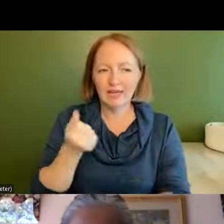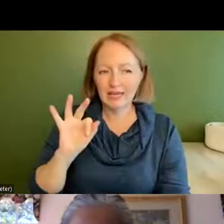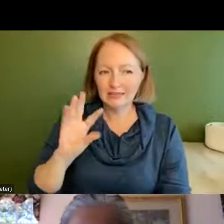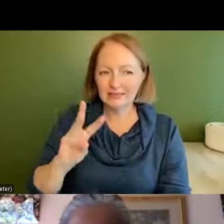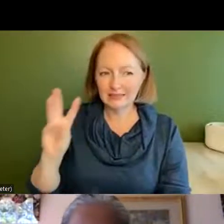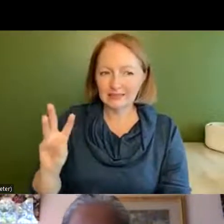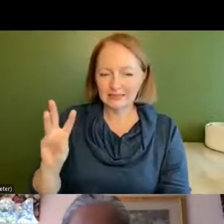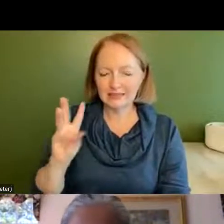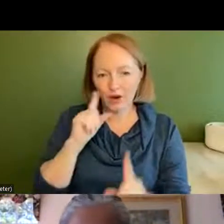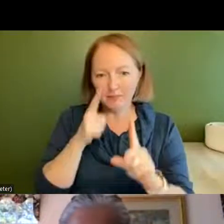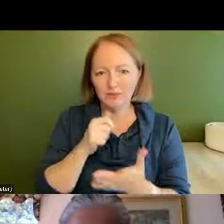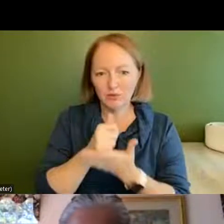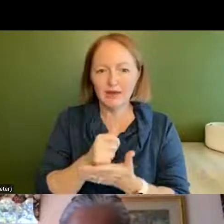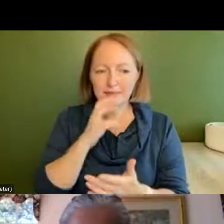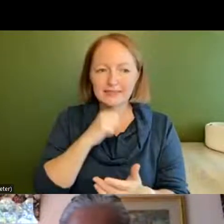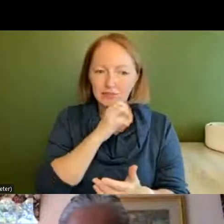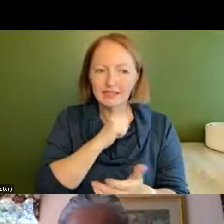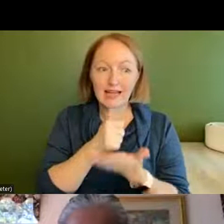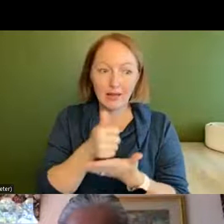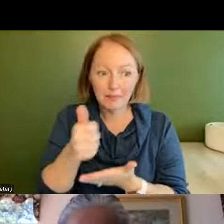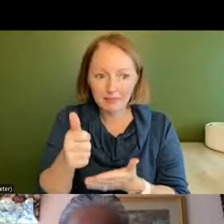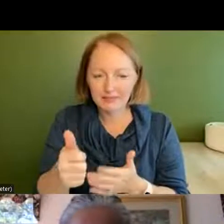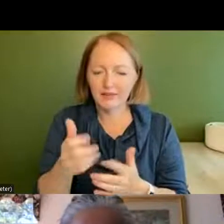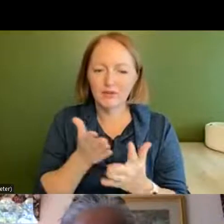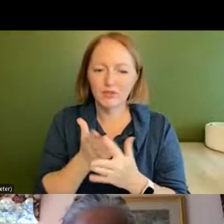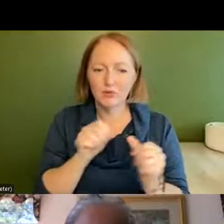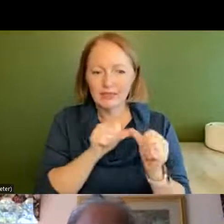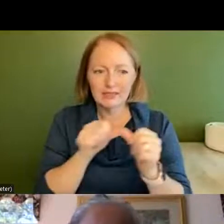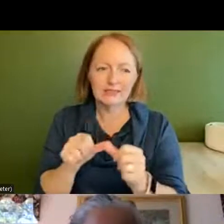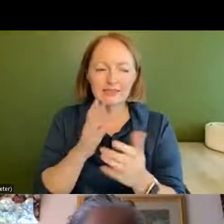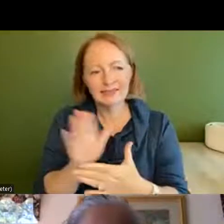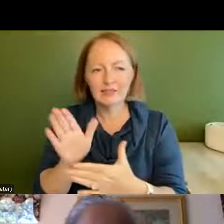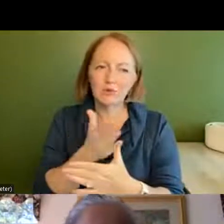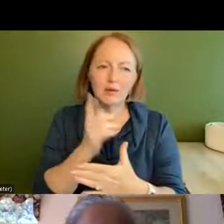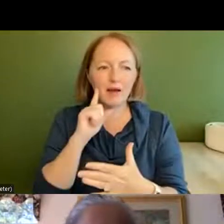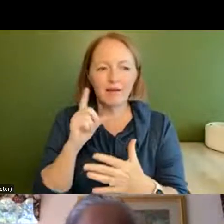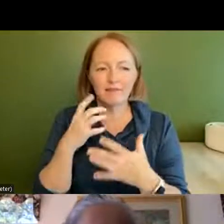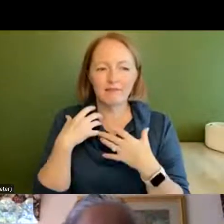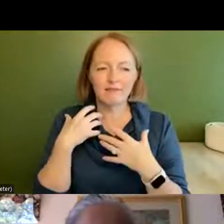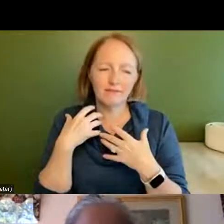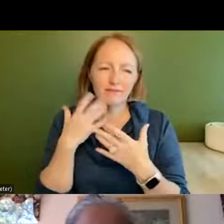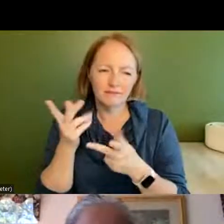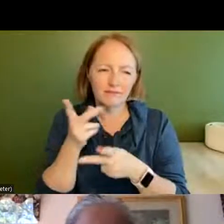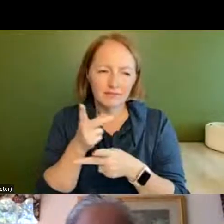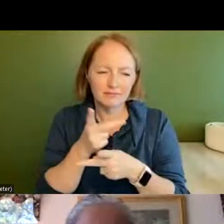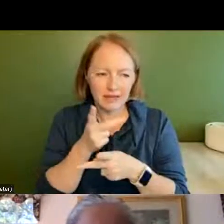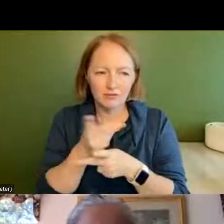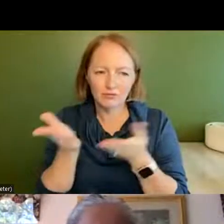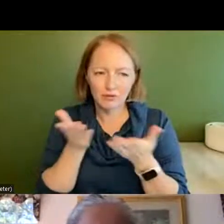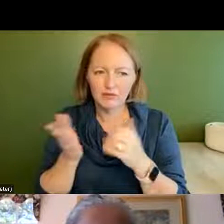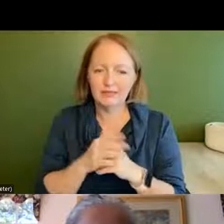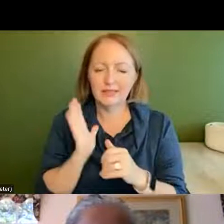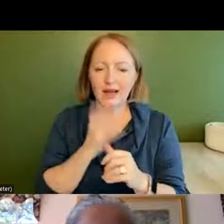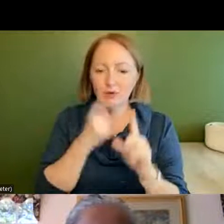1966. Our mission is to help seniors help themselves through a continuum of elder care services. And in that